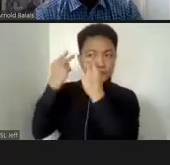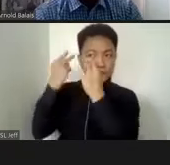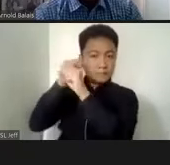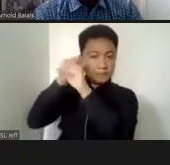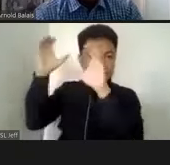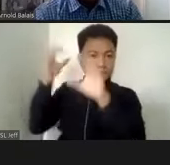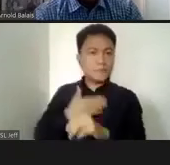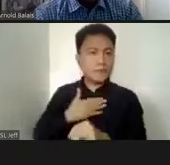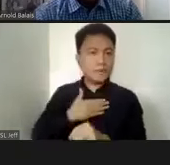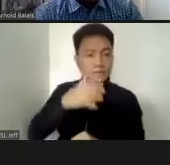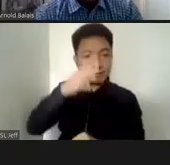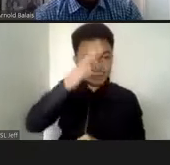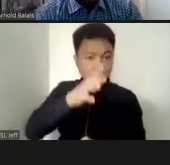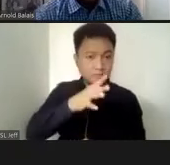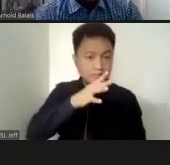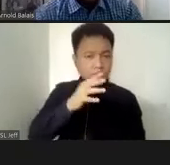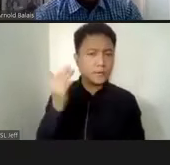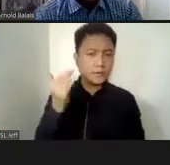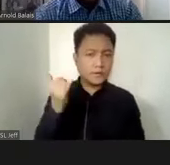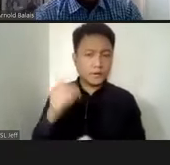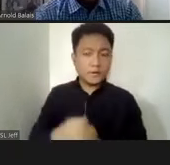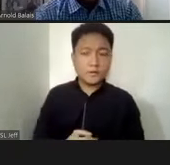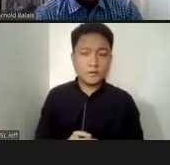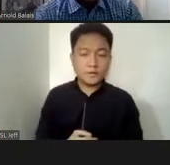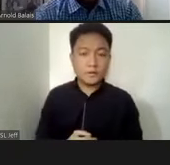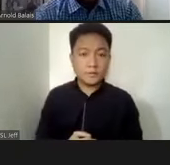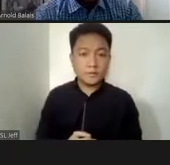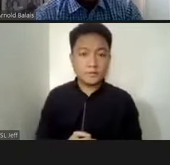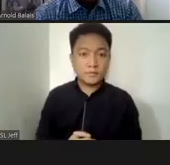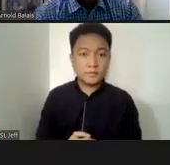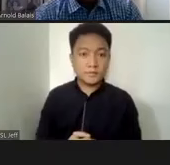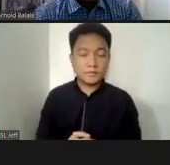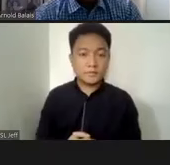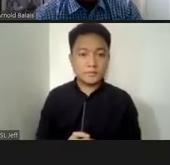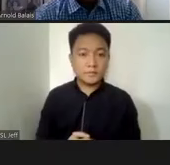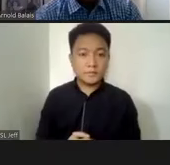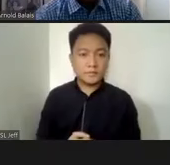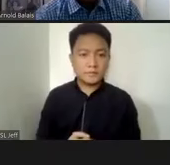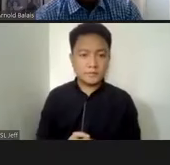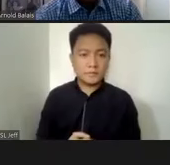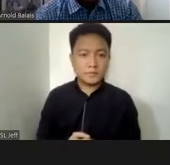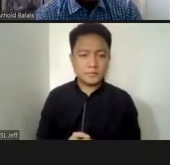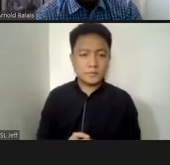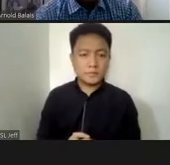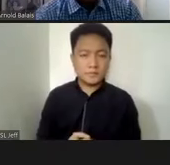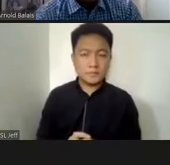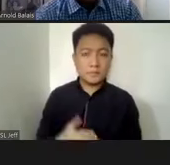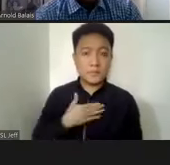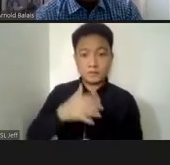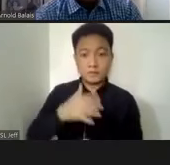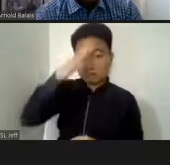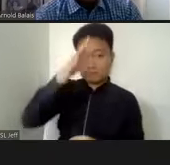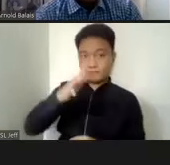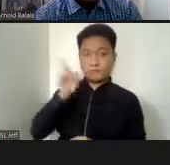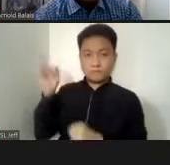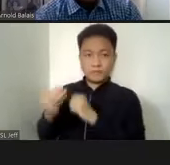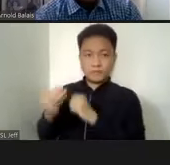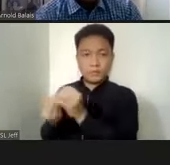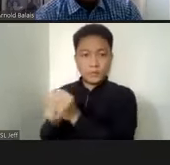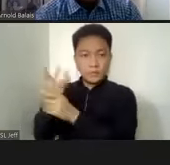lumaki silang mahirap, eh. We grew up in a very poor family. And their only contribution to us was education, no?